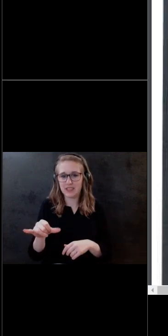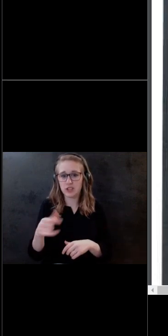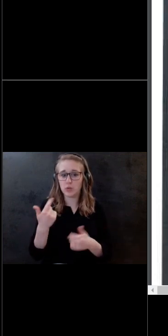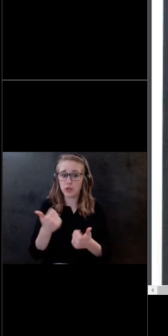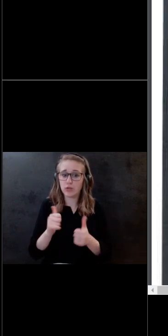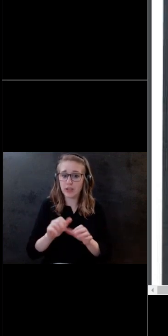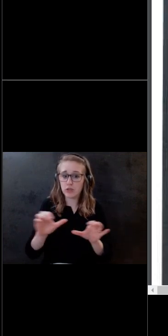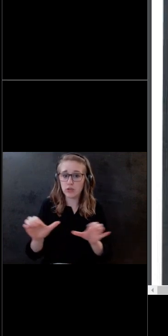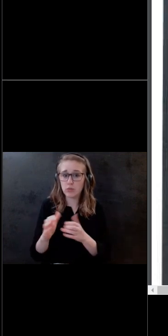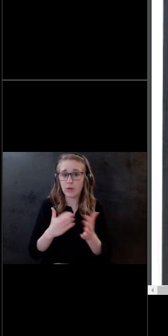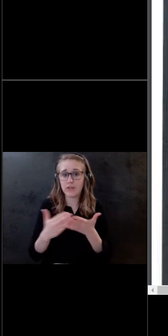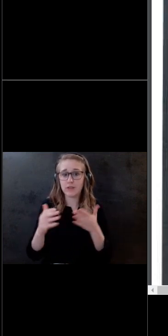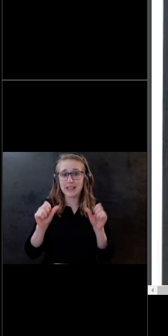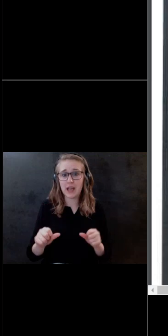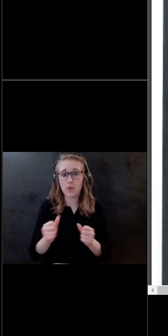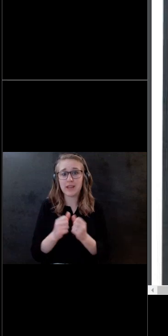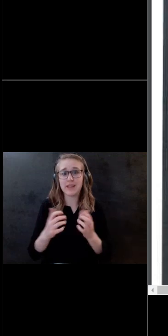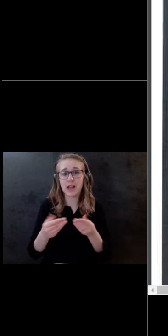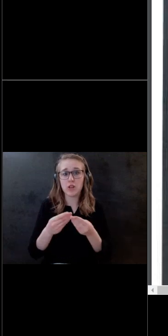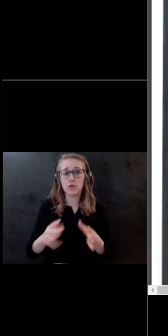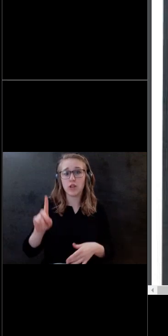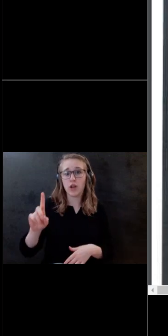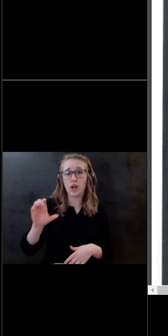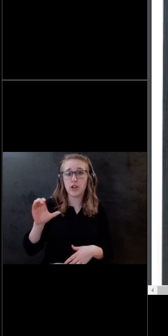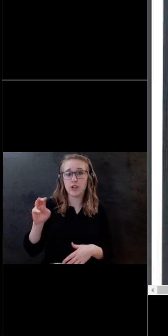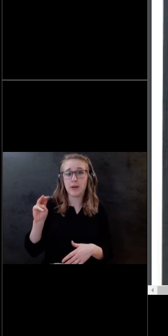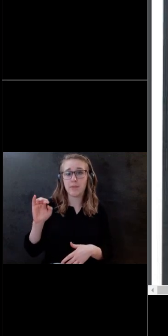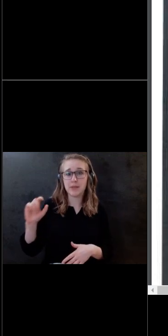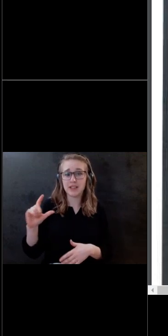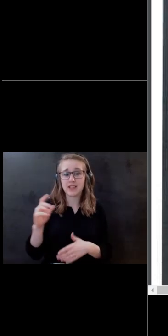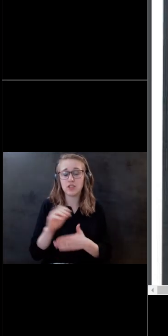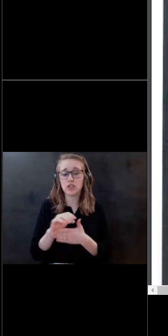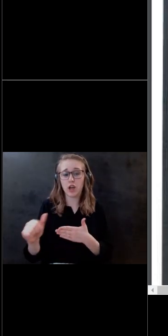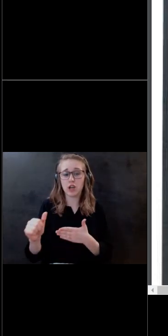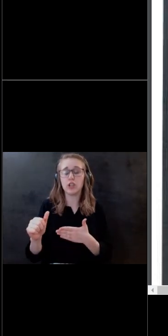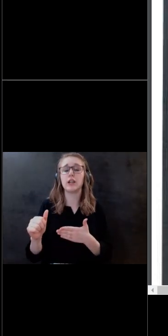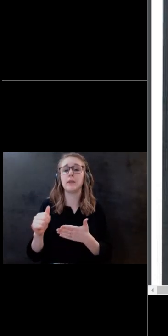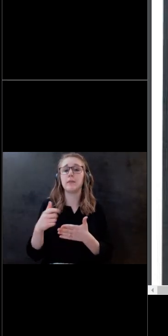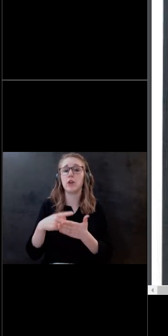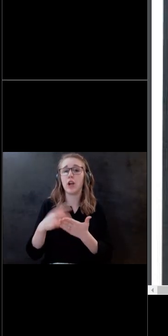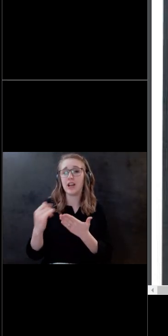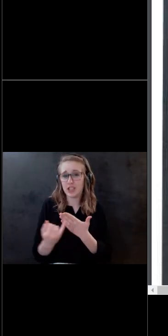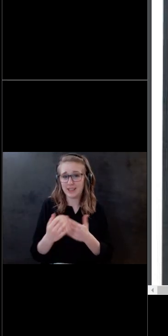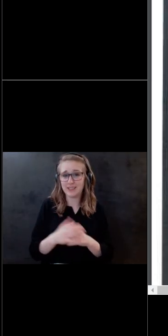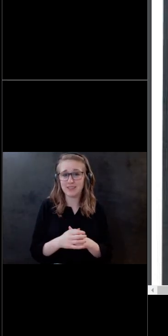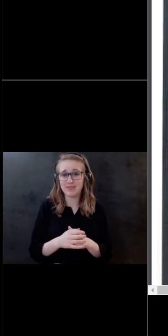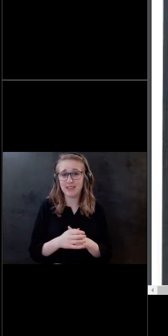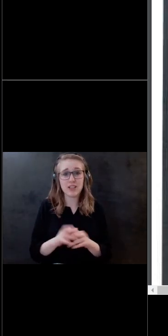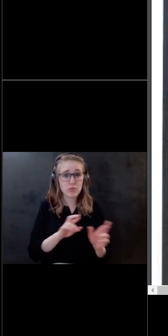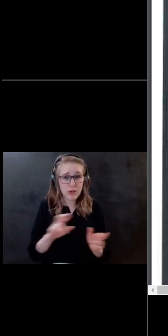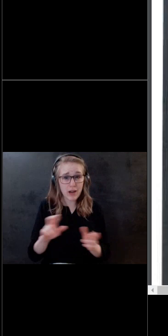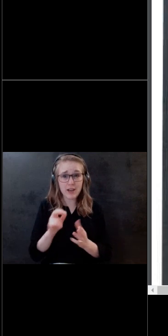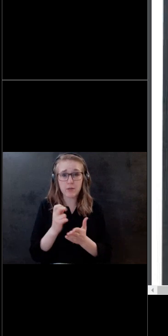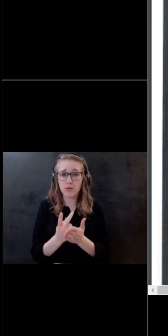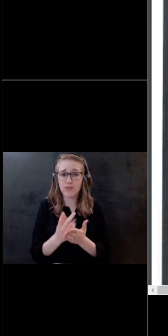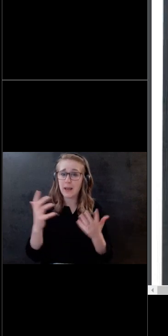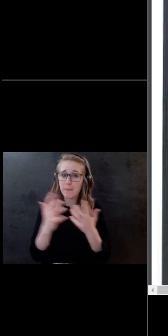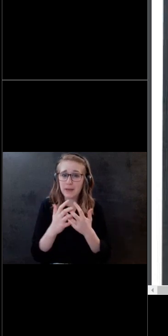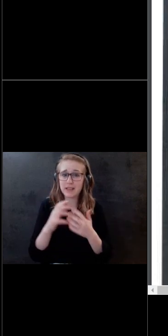losing a $100 million project, because that project's been reviewed and it is ready to be approved and it meets the requirements of the